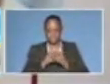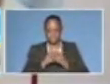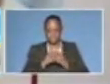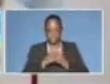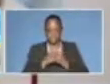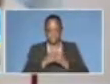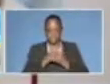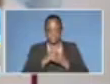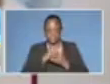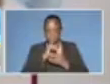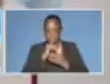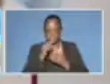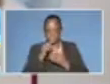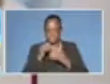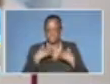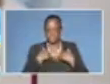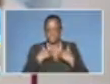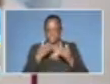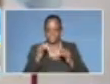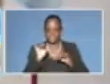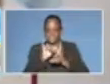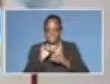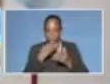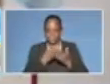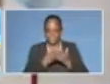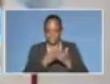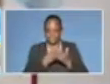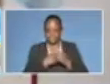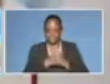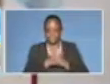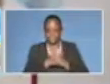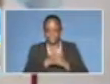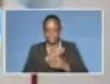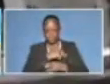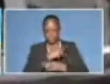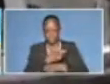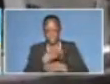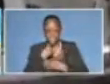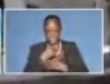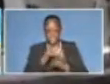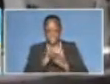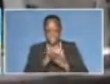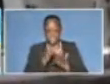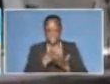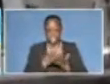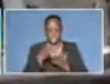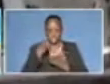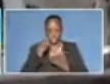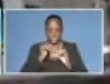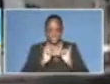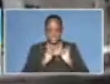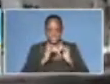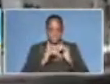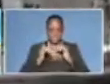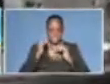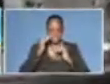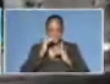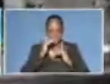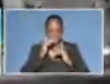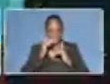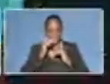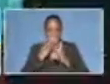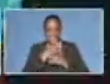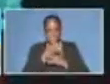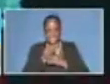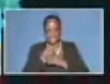extent in their incomes. Rule adding that the economy continued to expand at a healthy rate, with the central bank